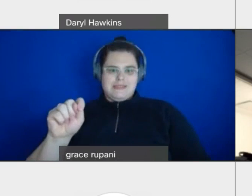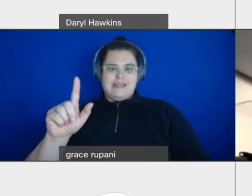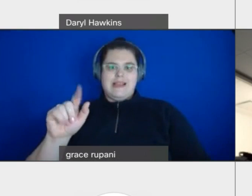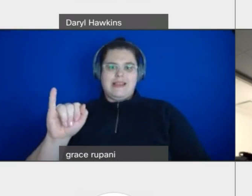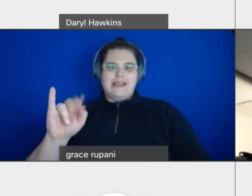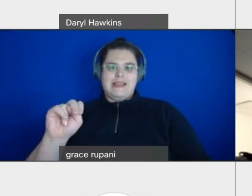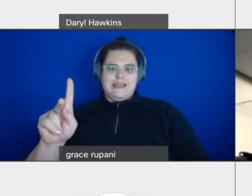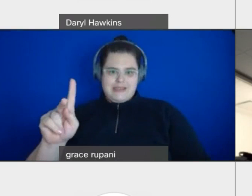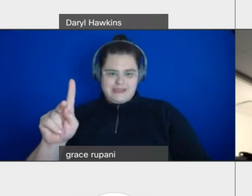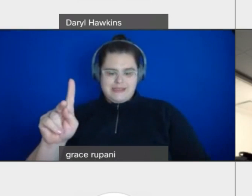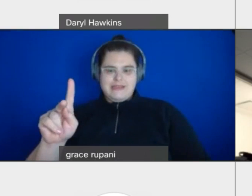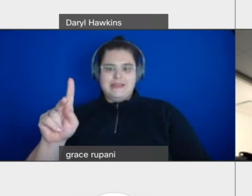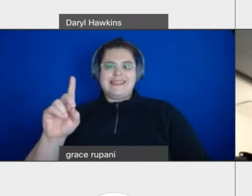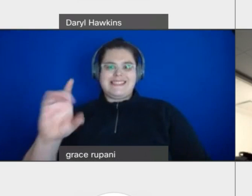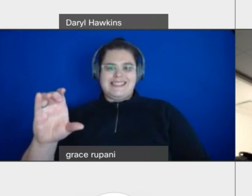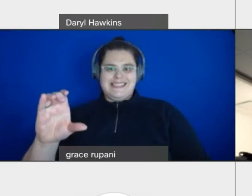www.westlinkdc.com.